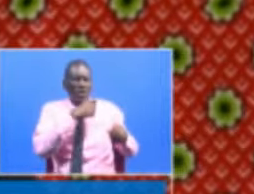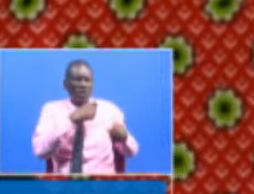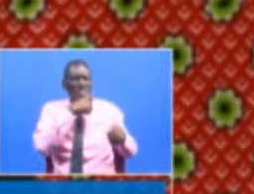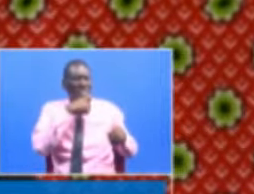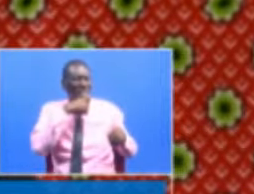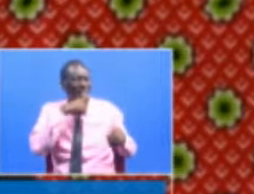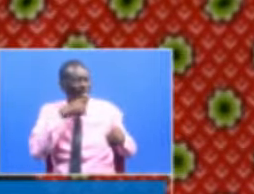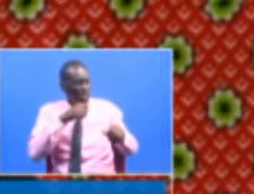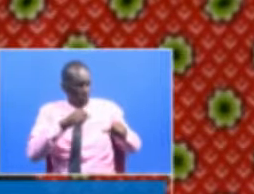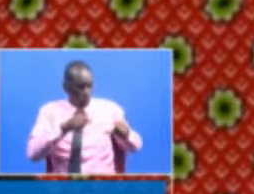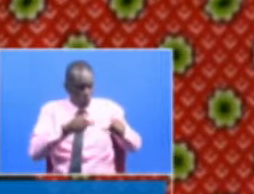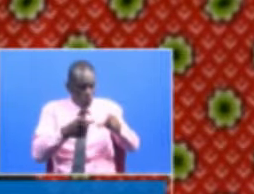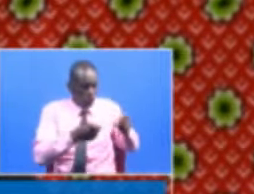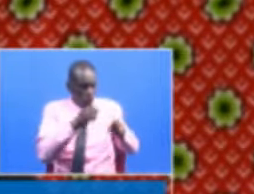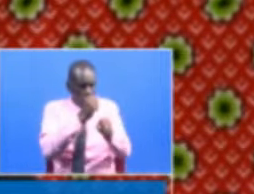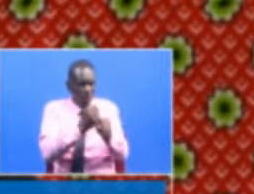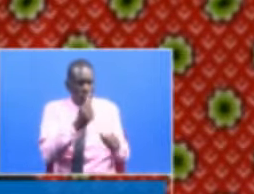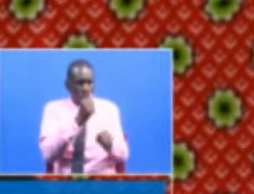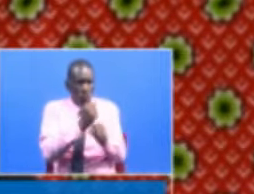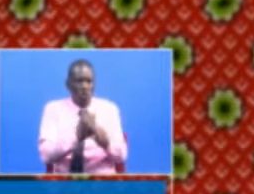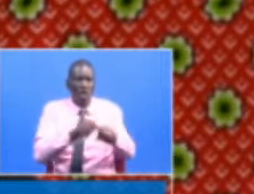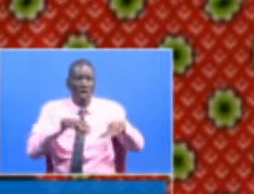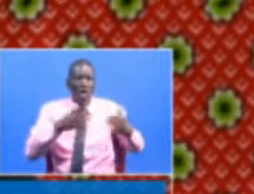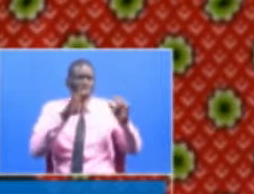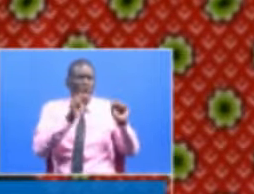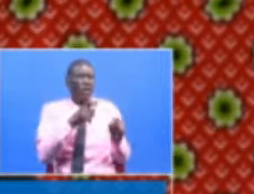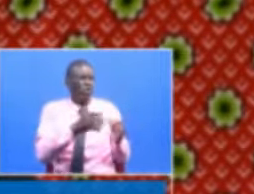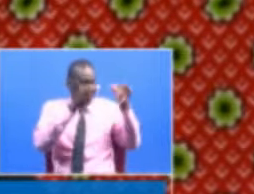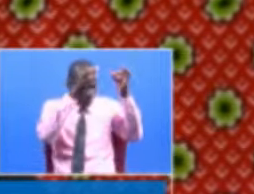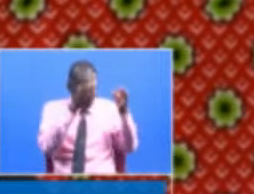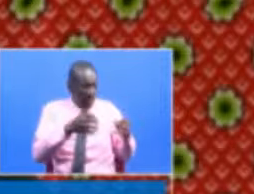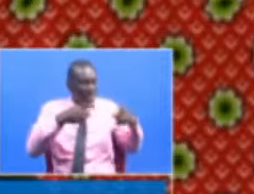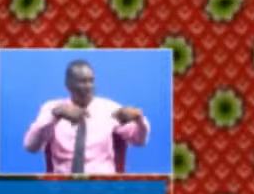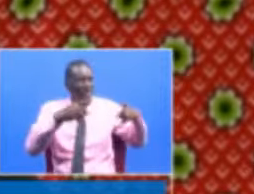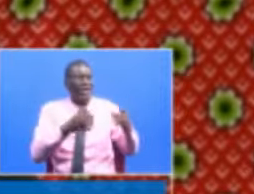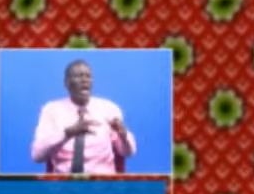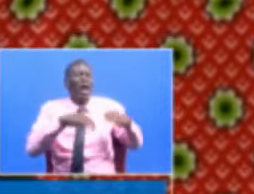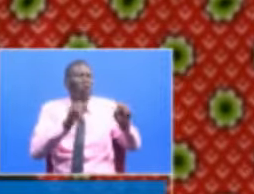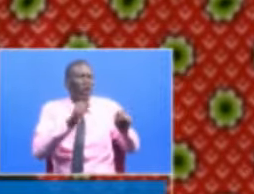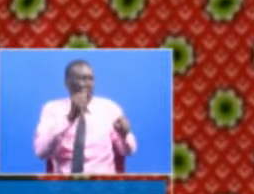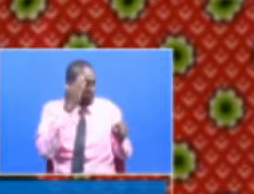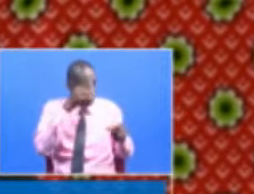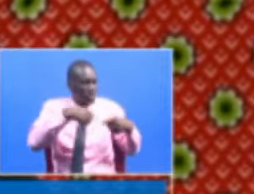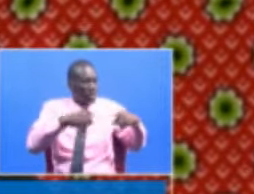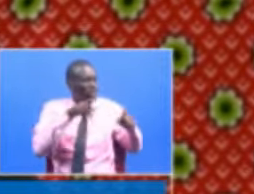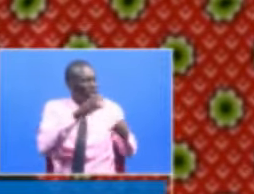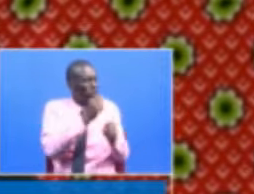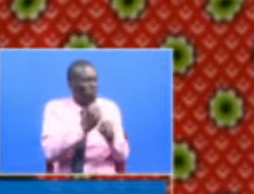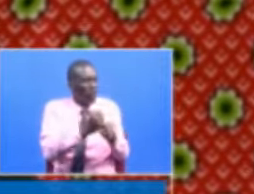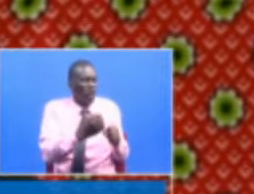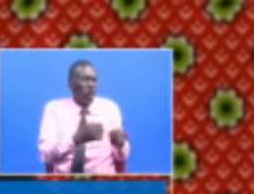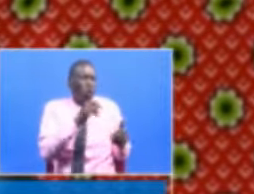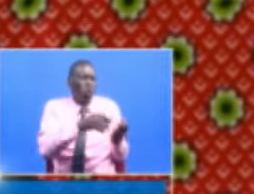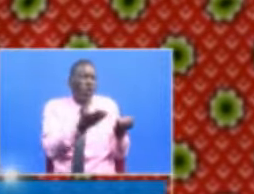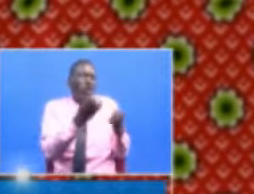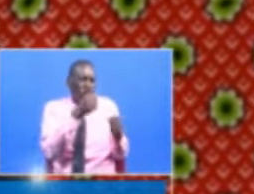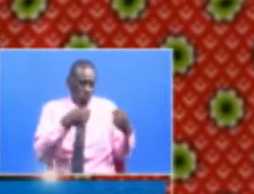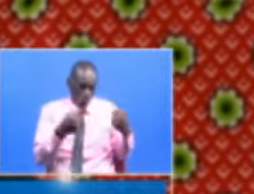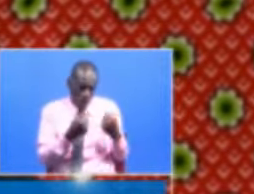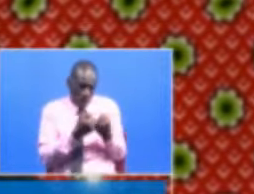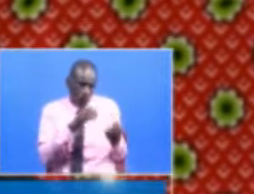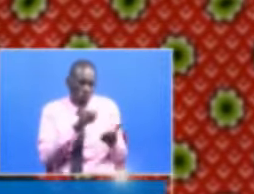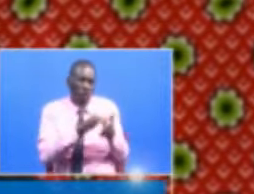do, how would you determine success in that work? What needs to happen in order for you to